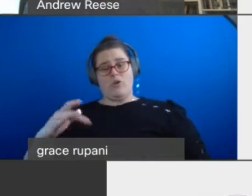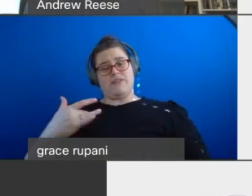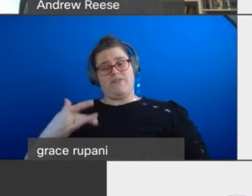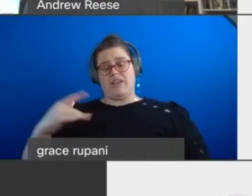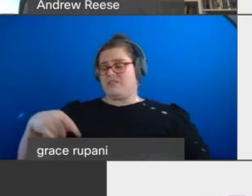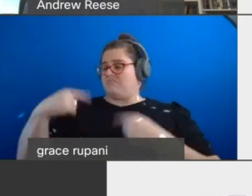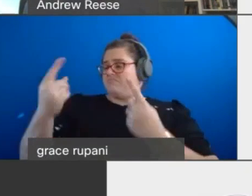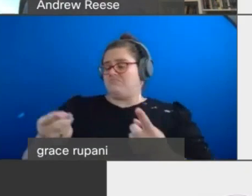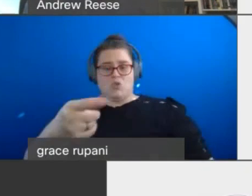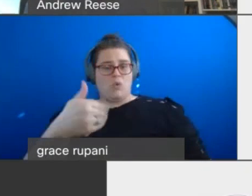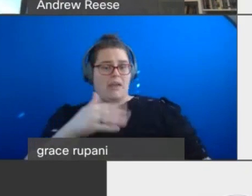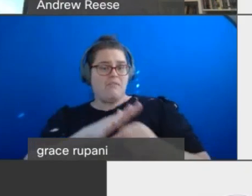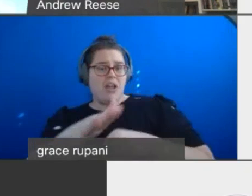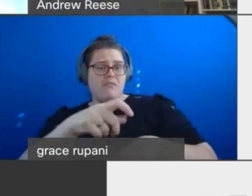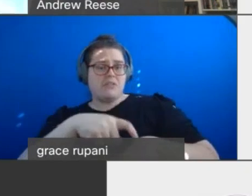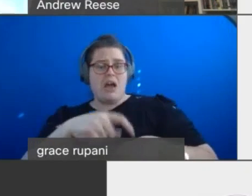there will not be another delay.